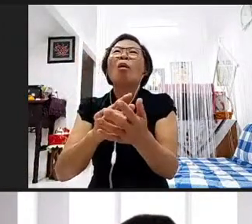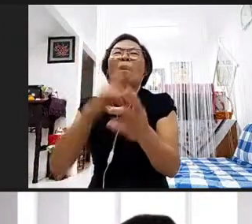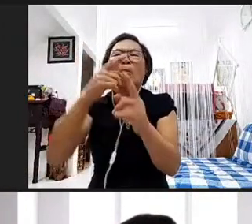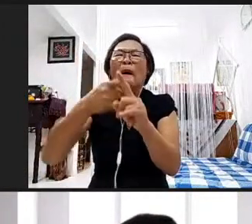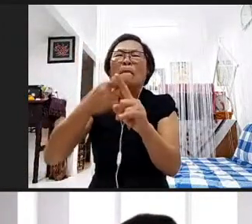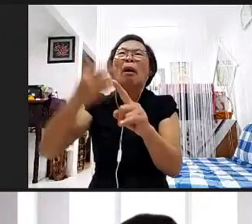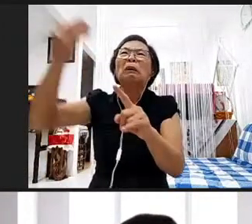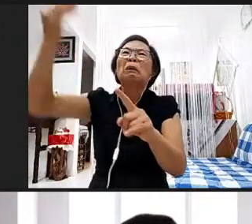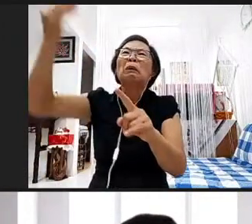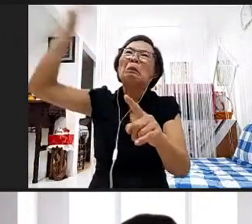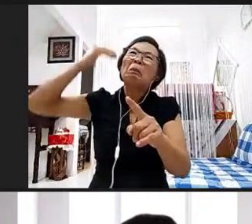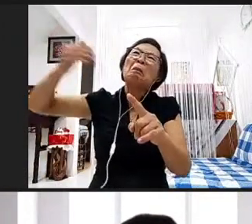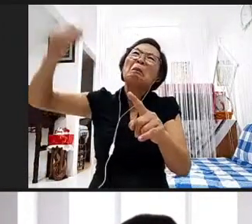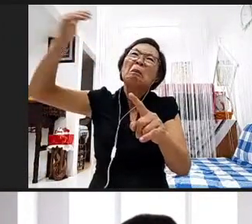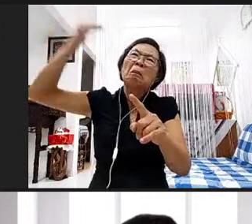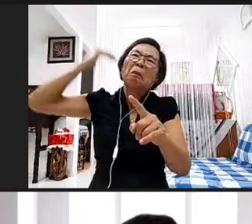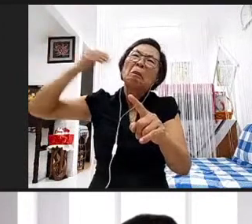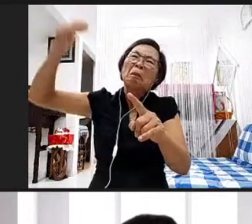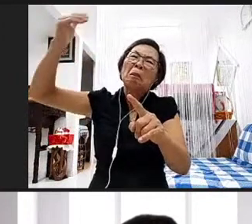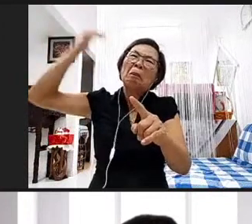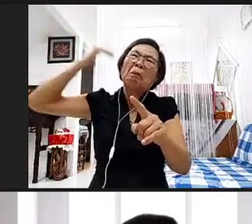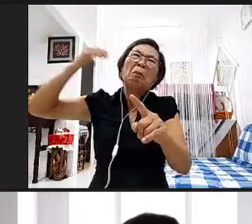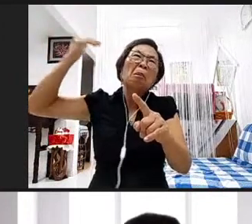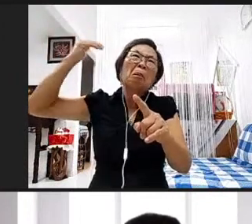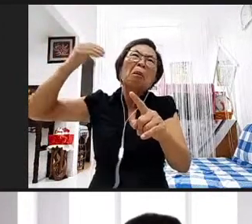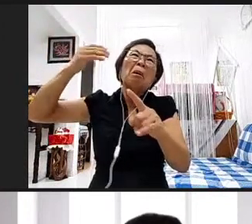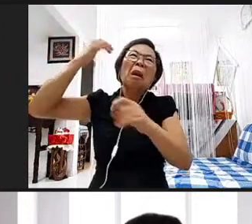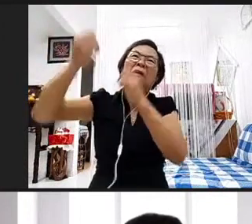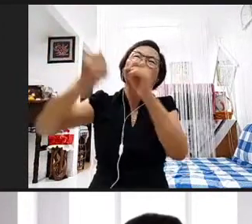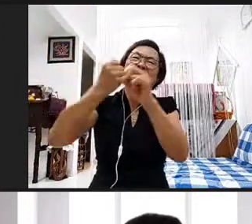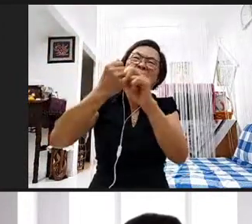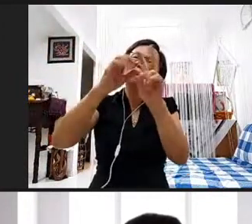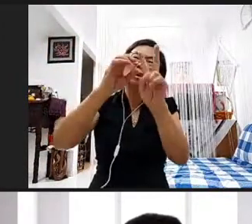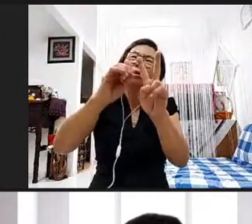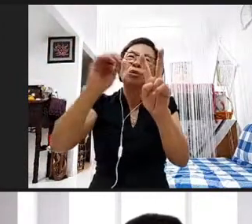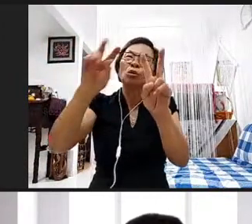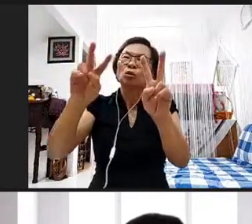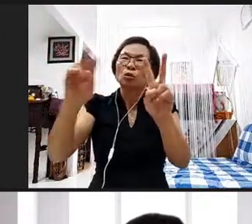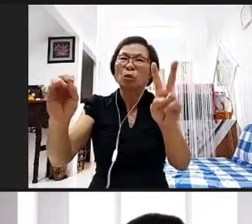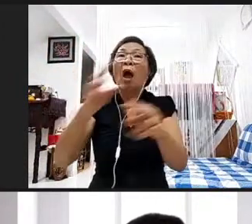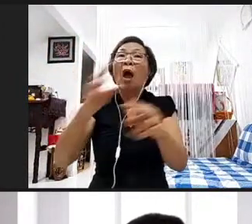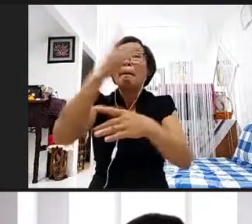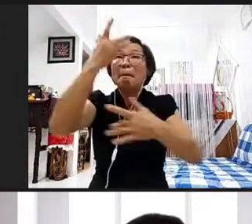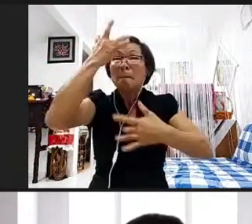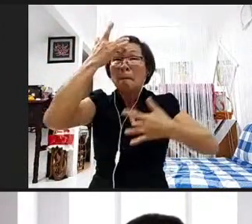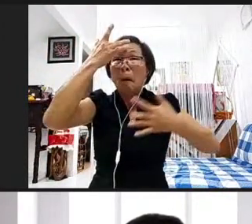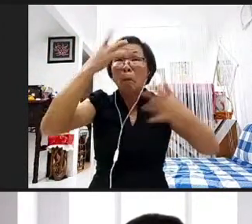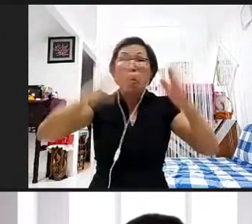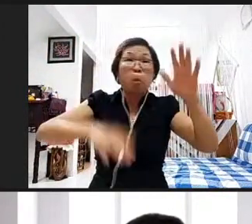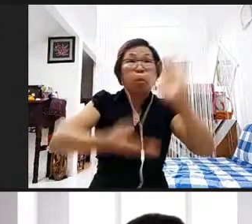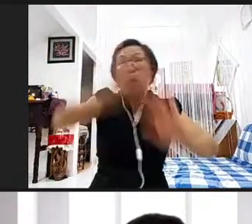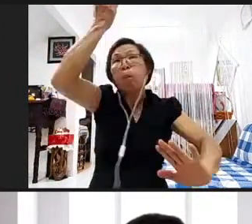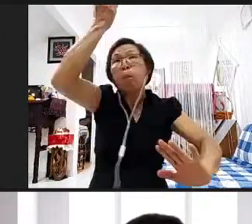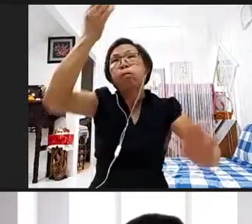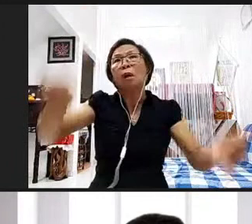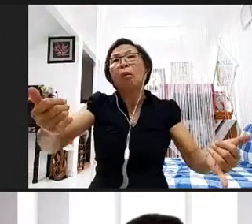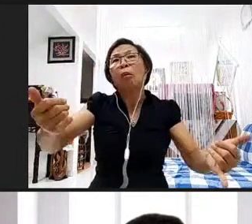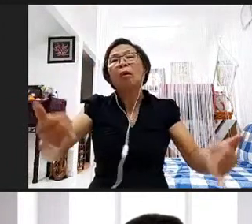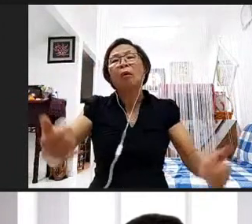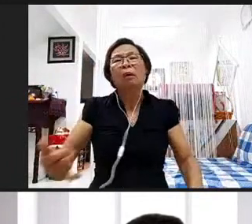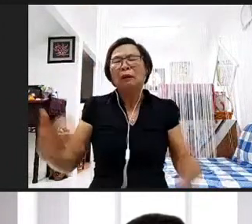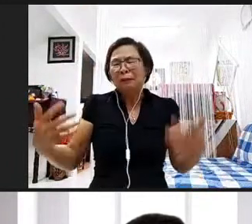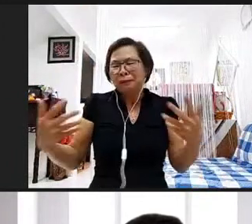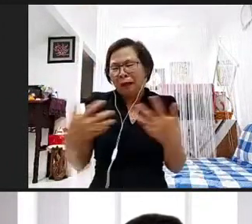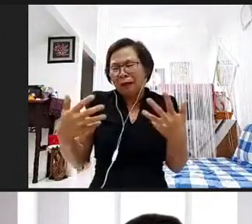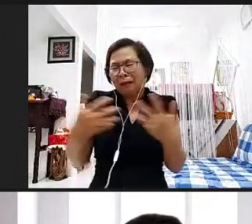diseases actually flared up. And because of also fear to come to hospital, we found the admission